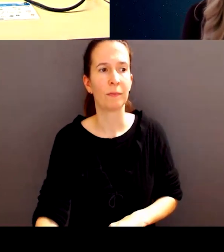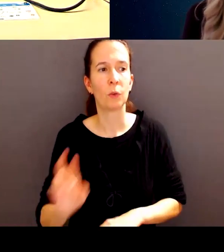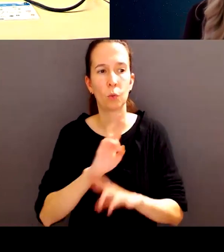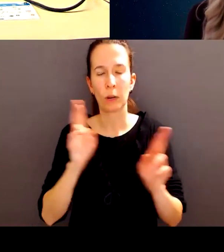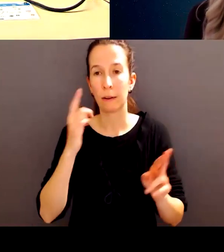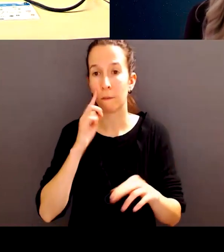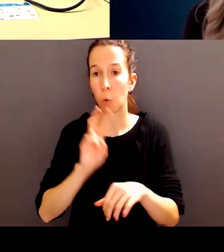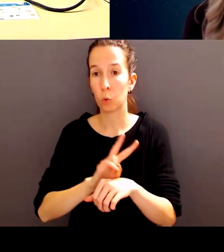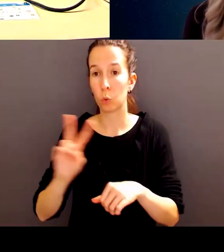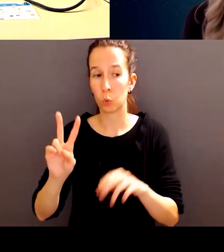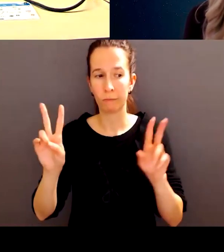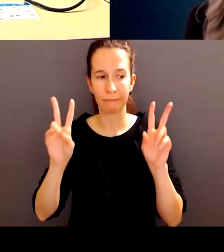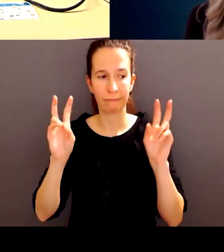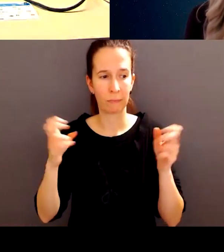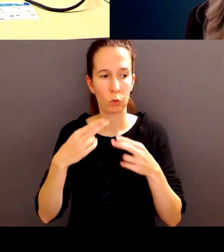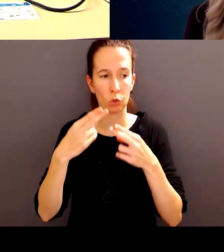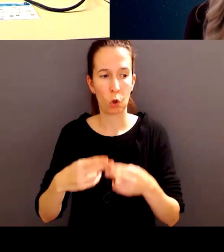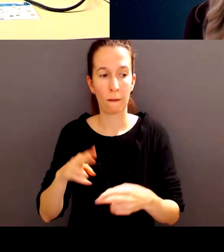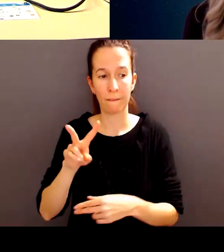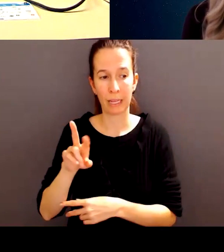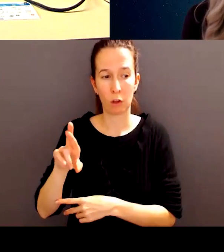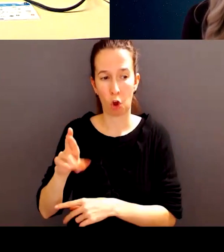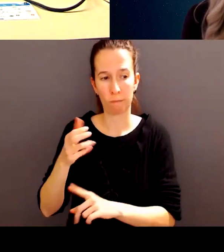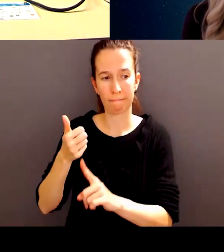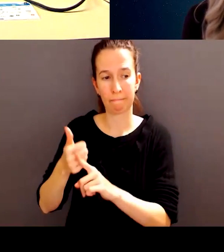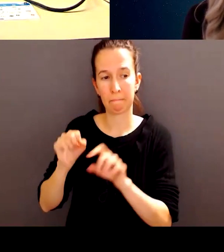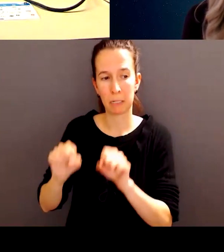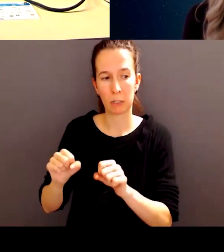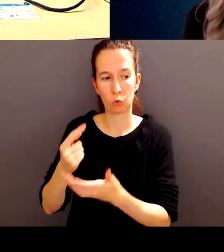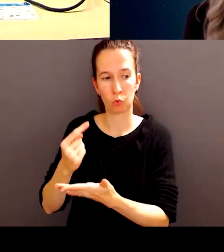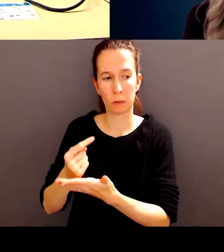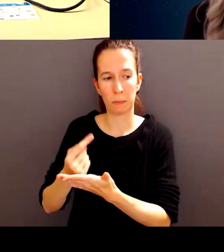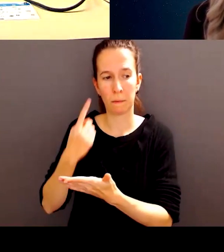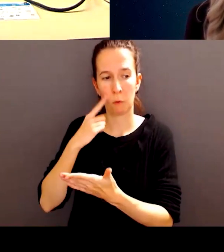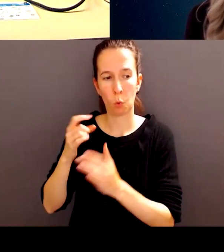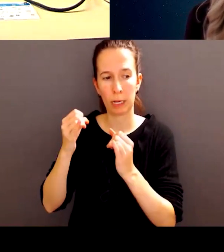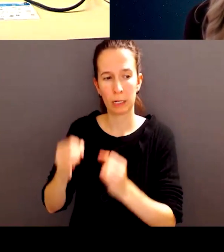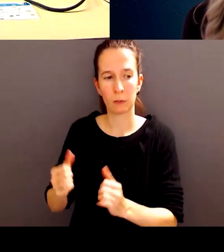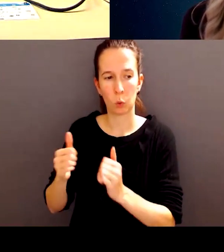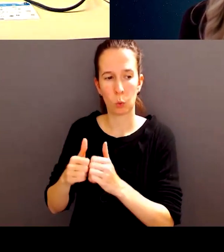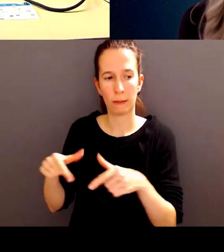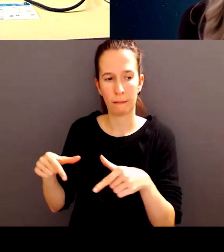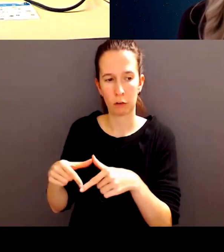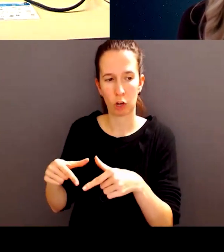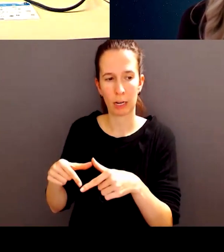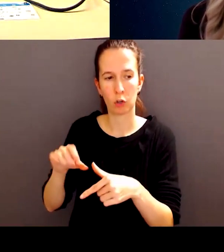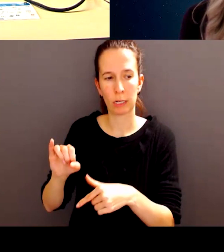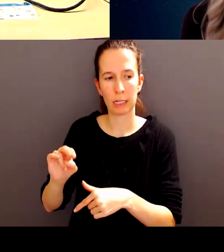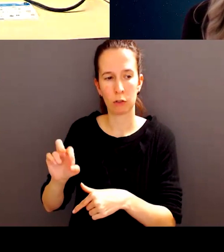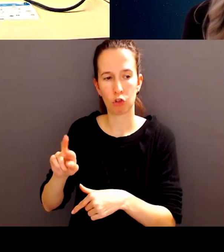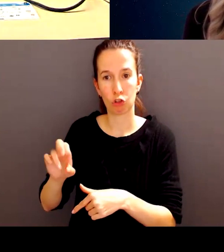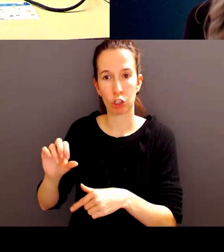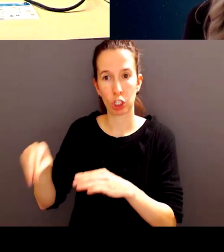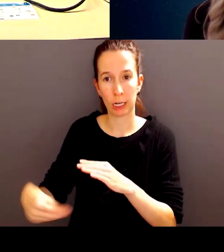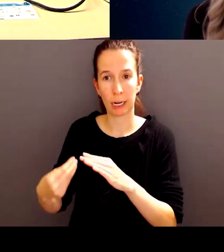is entitled Virtual Reality as a Potential Treatment for Individuals with Vaginal Insertion Phobia. So a bit of